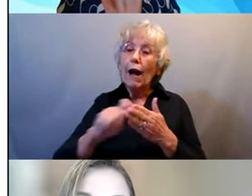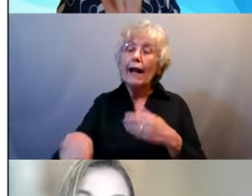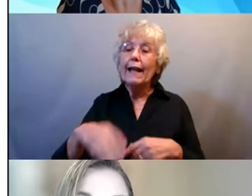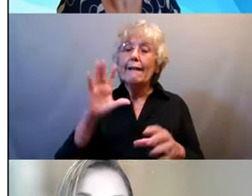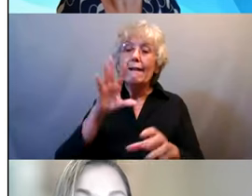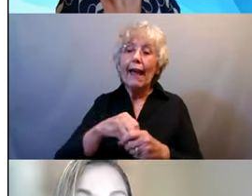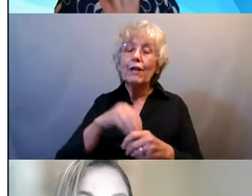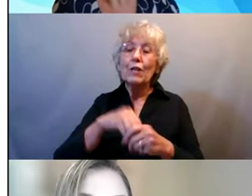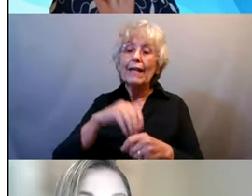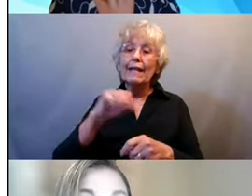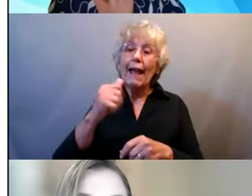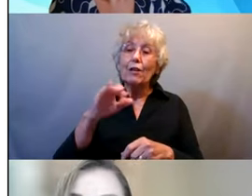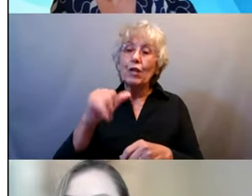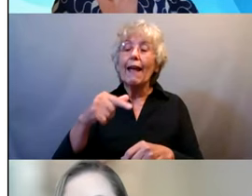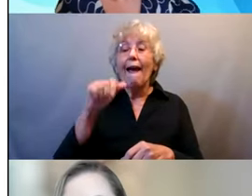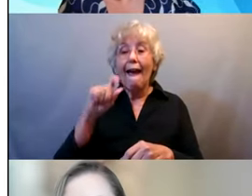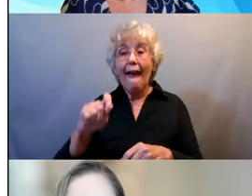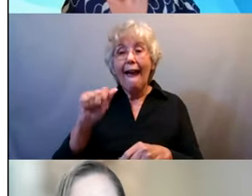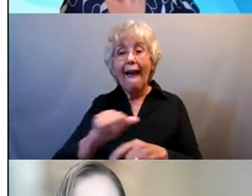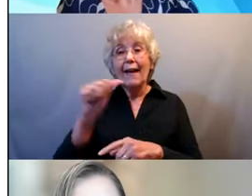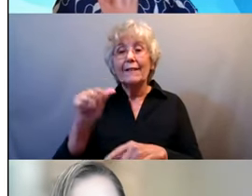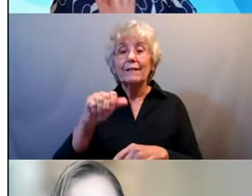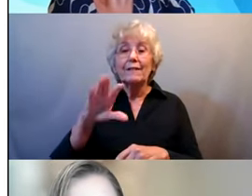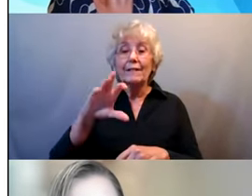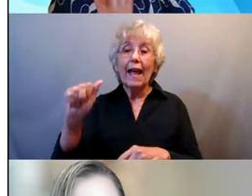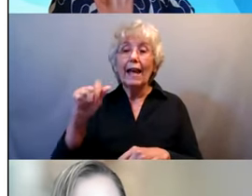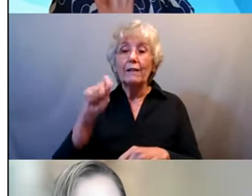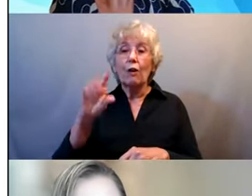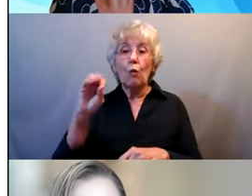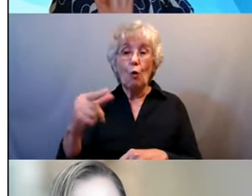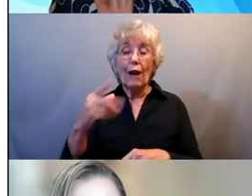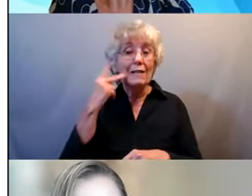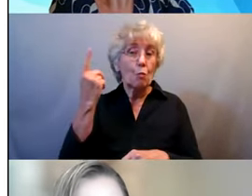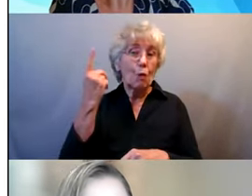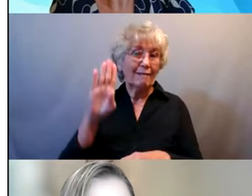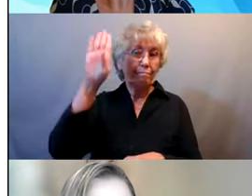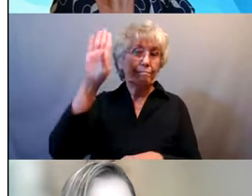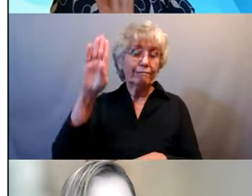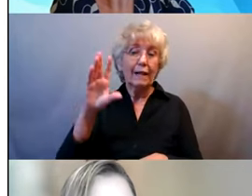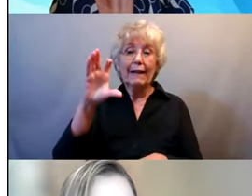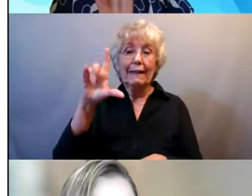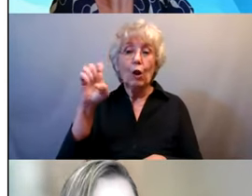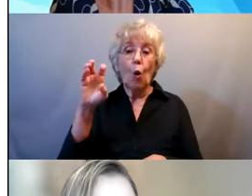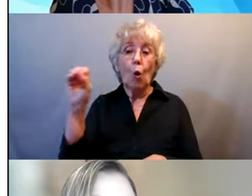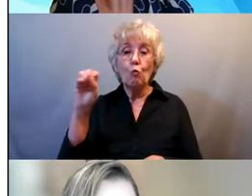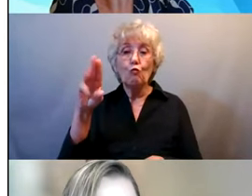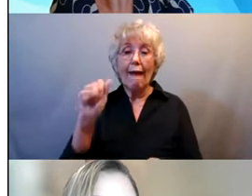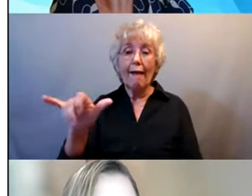engage@aging.ca.gov and we'll do our best to respond back. And I do see one hand, Cleo Ray.